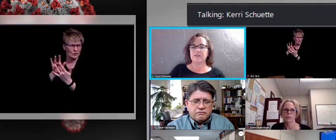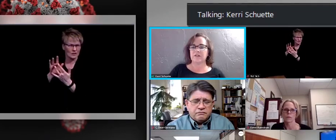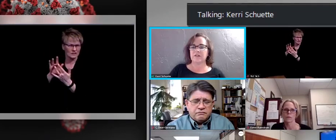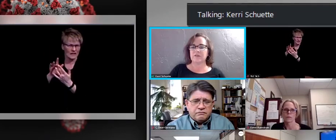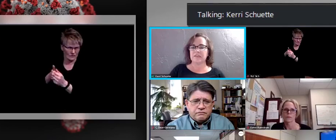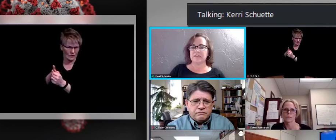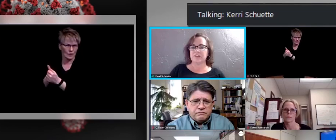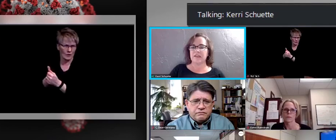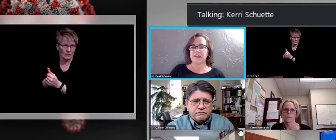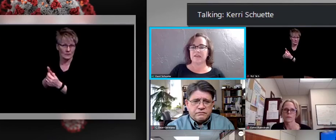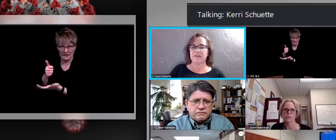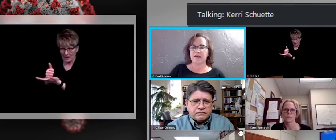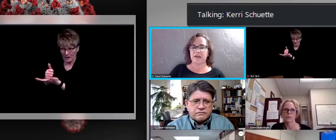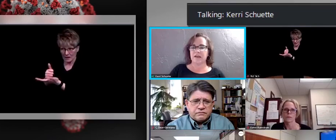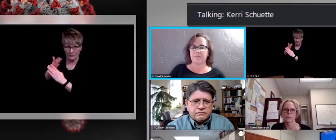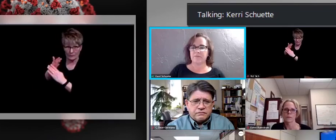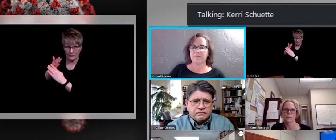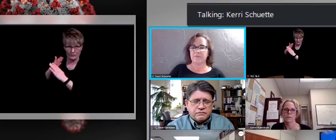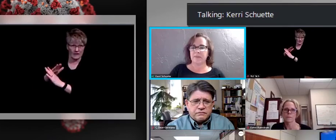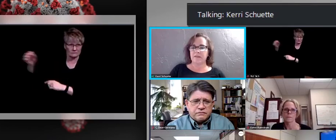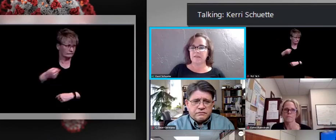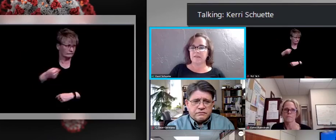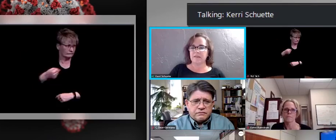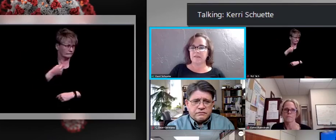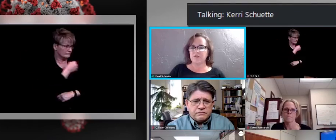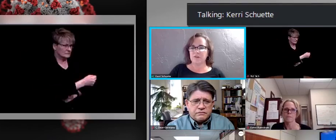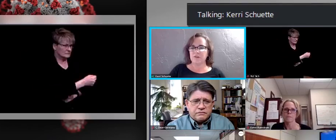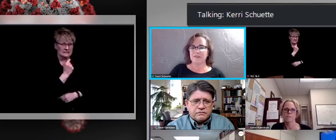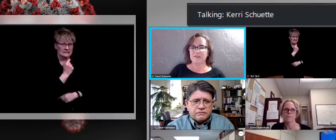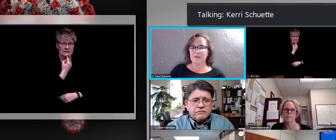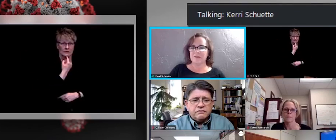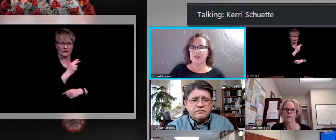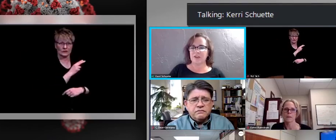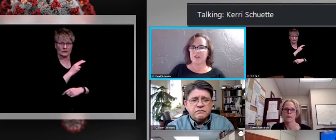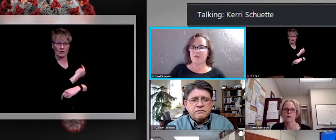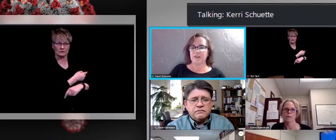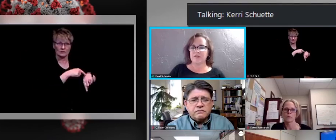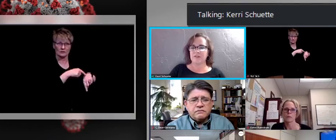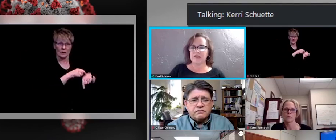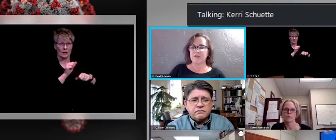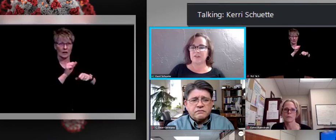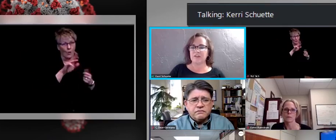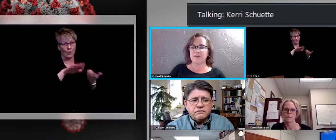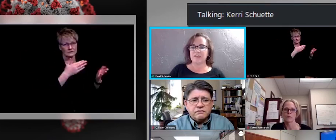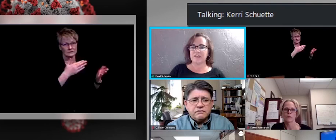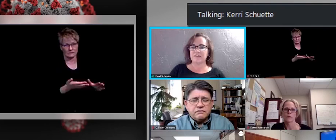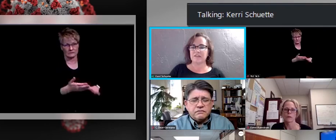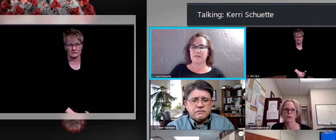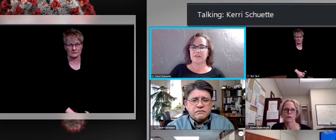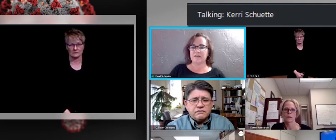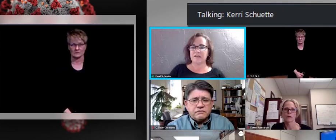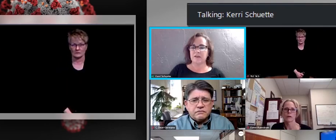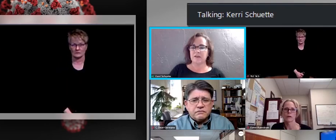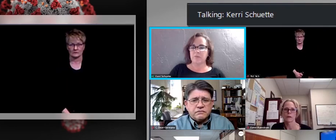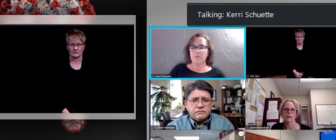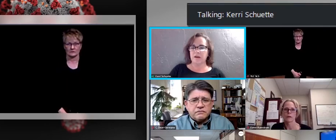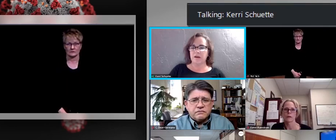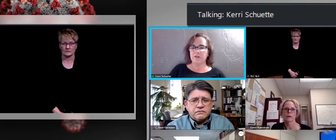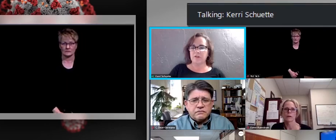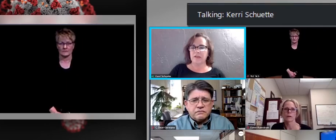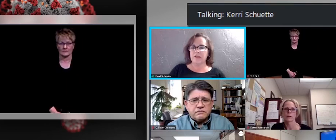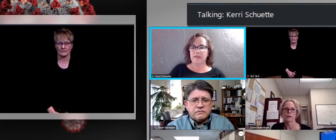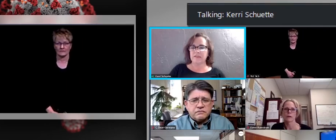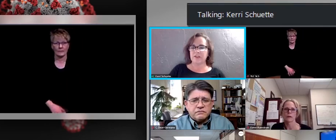serious illness, hospitalization, and death? This infusion treatment is a game changer for early intervention and is likely